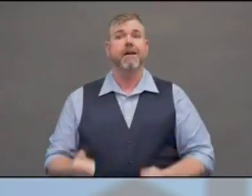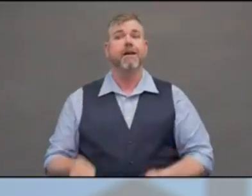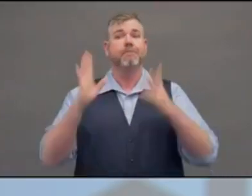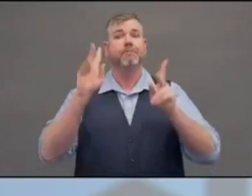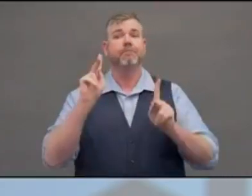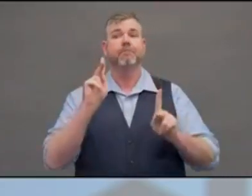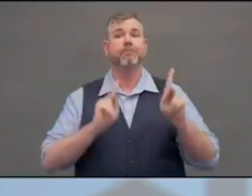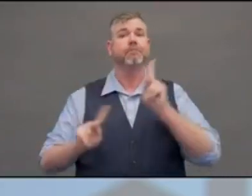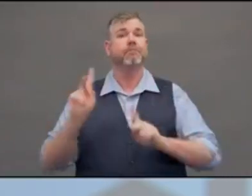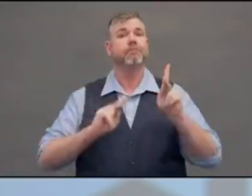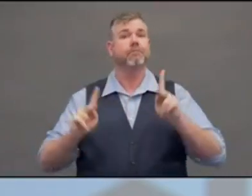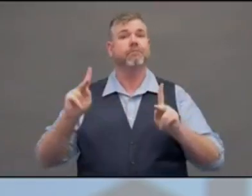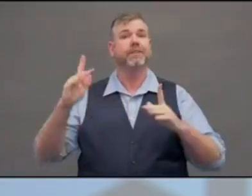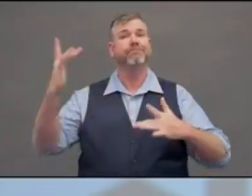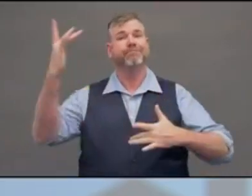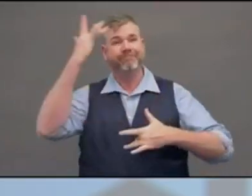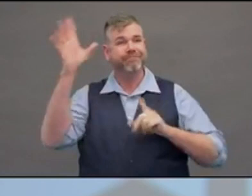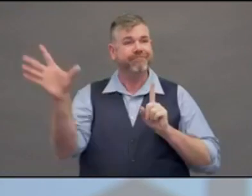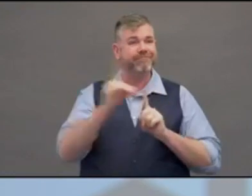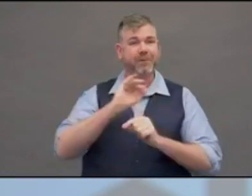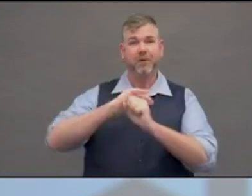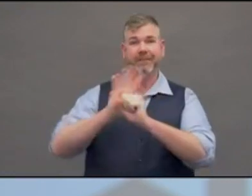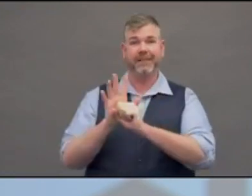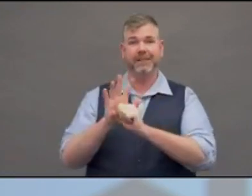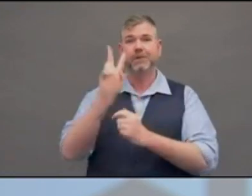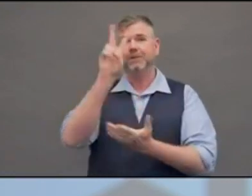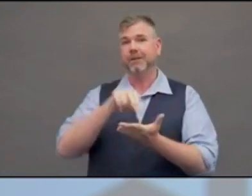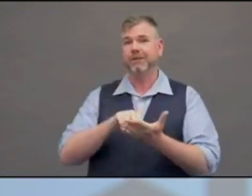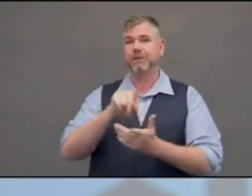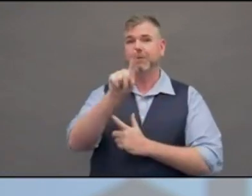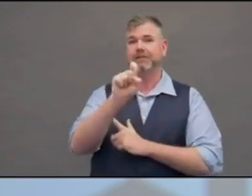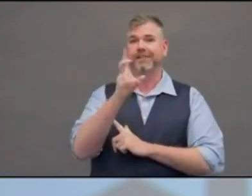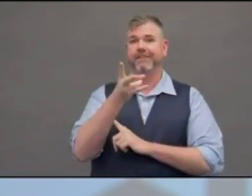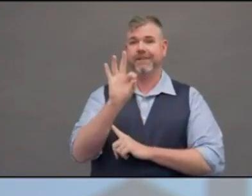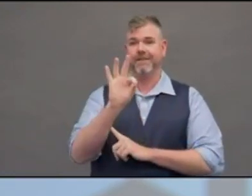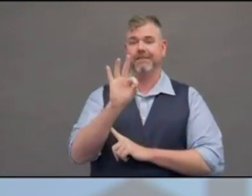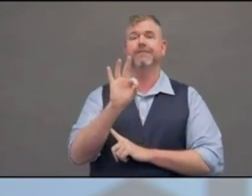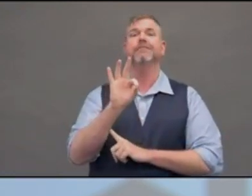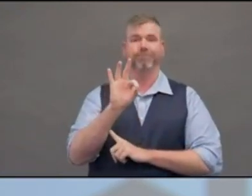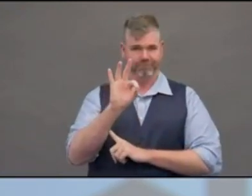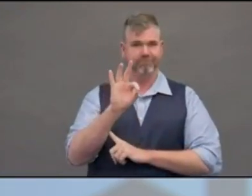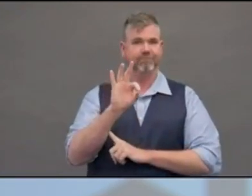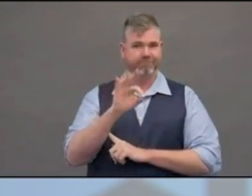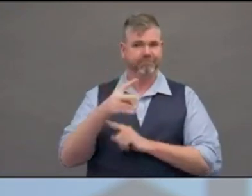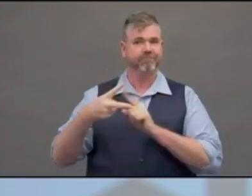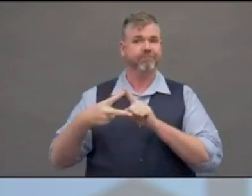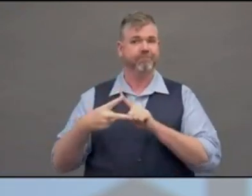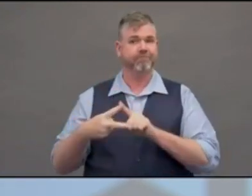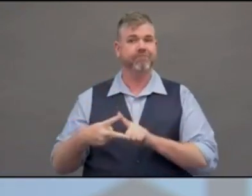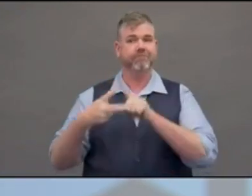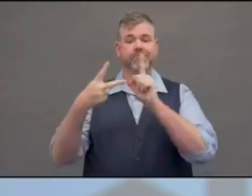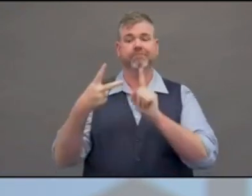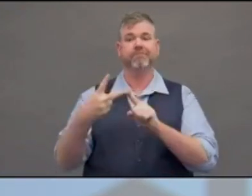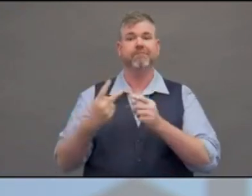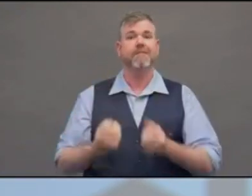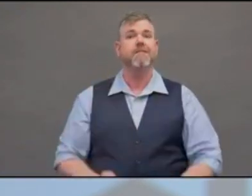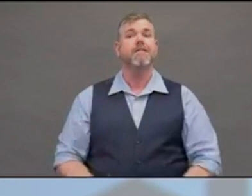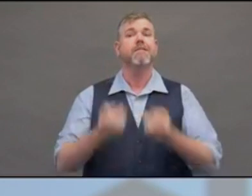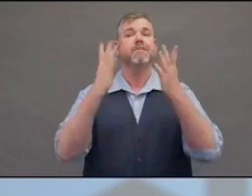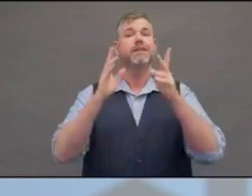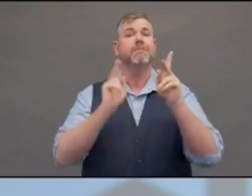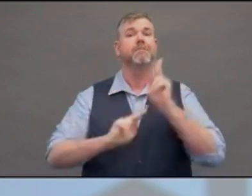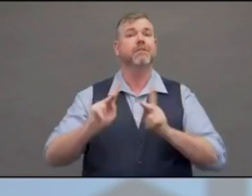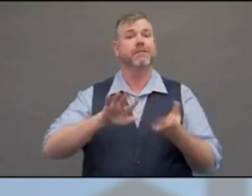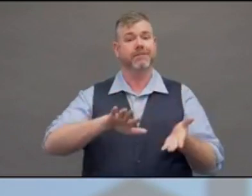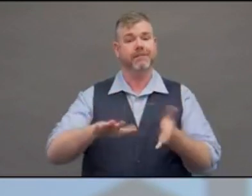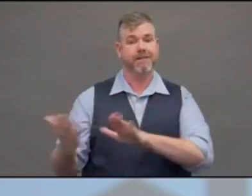2,179 cases of infections that have been reported and 113 deaths. And again,